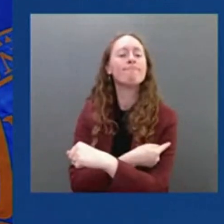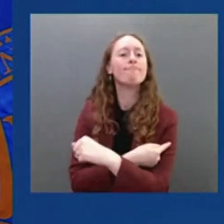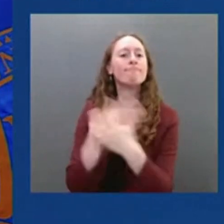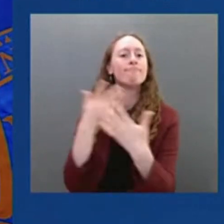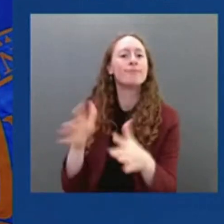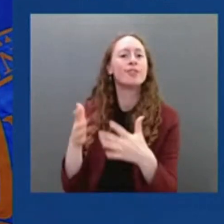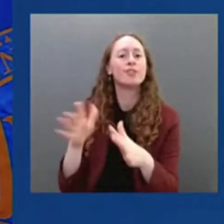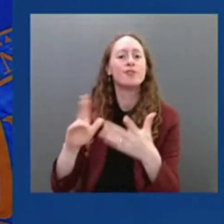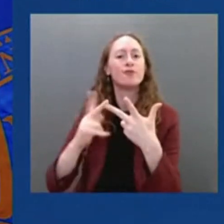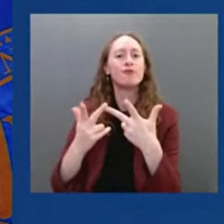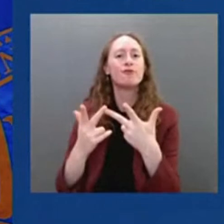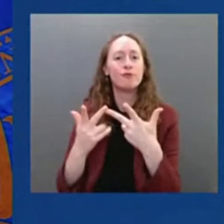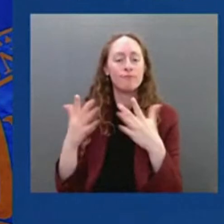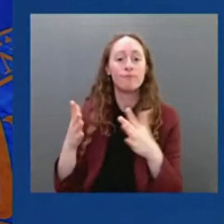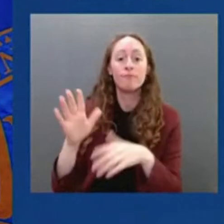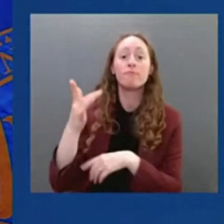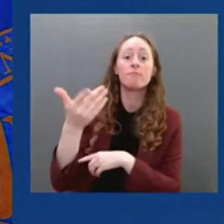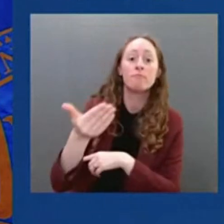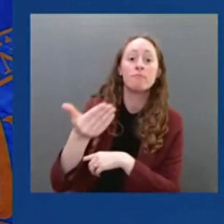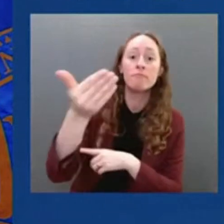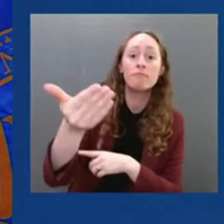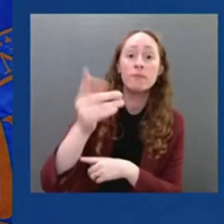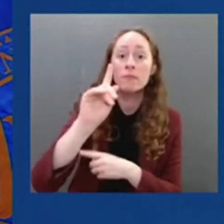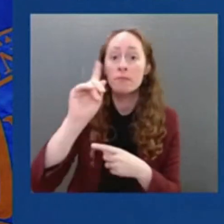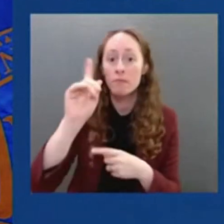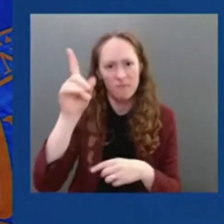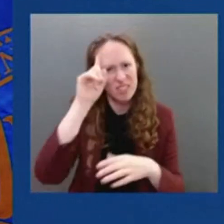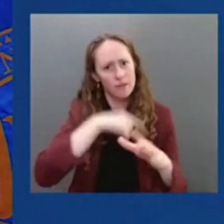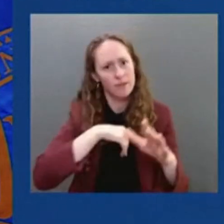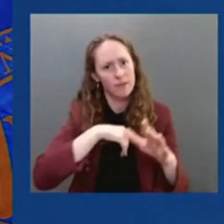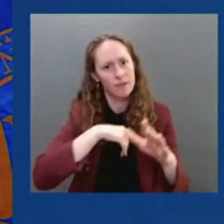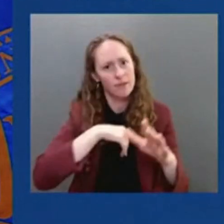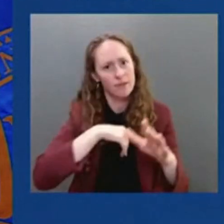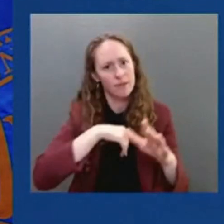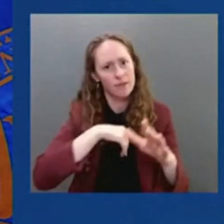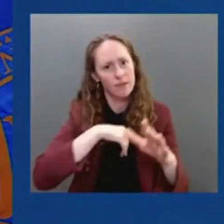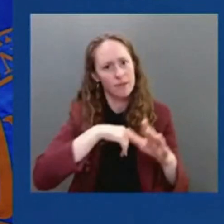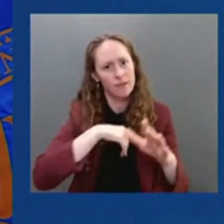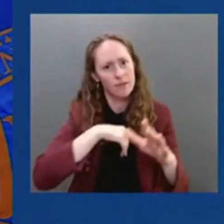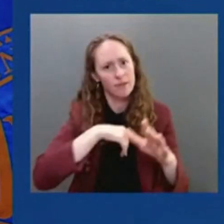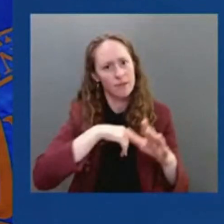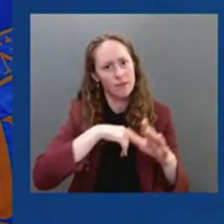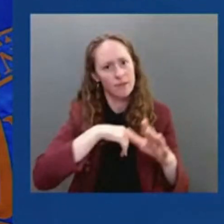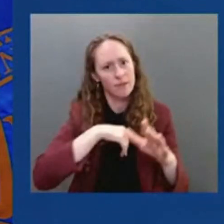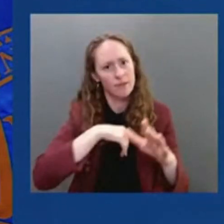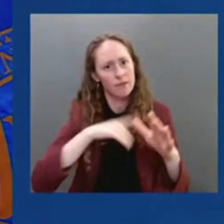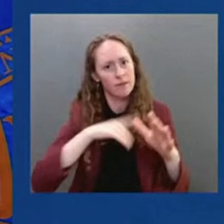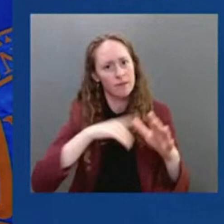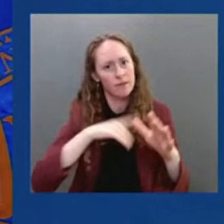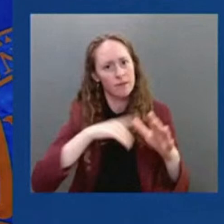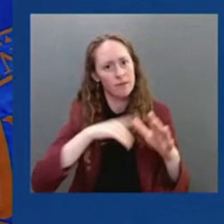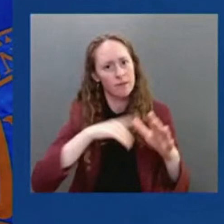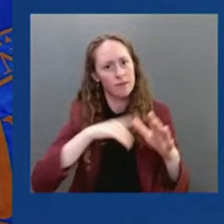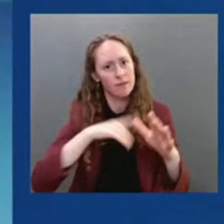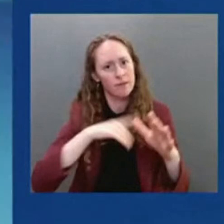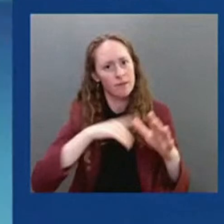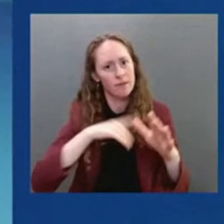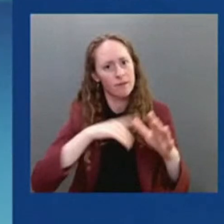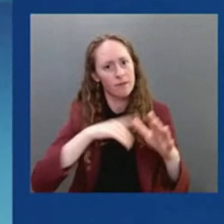in line to get another boost after that. Michelle, any further reflections on this issue